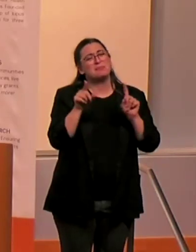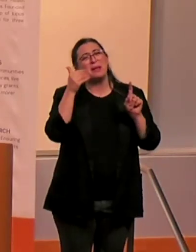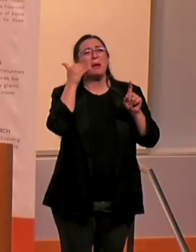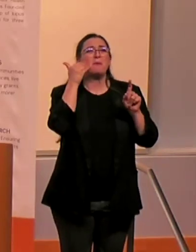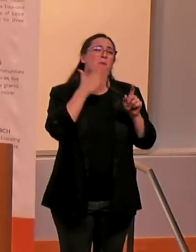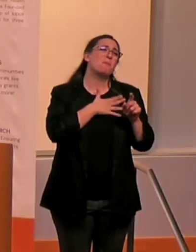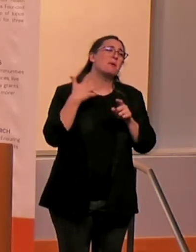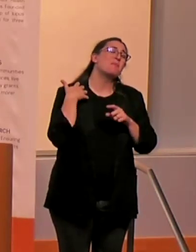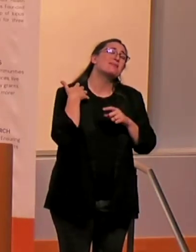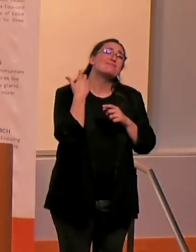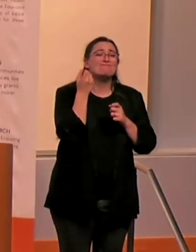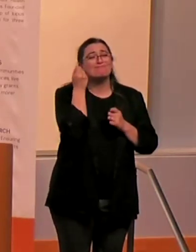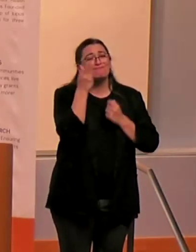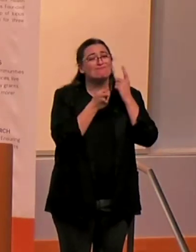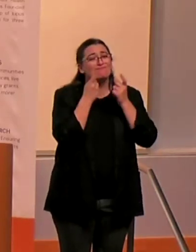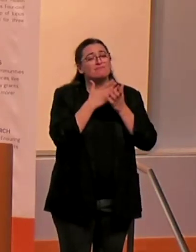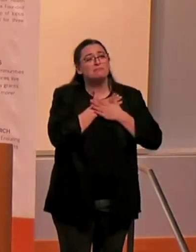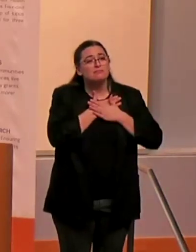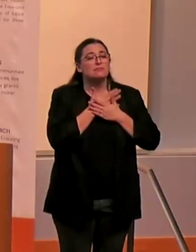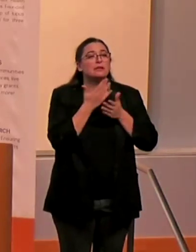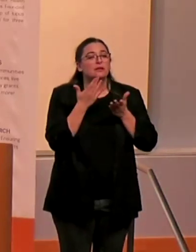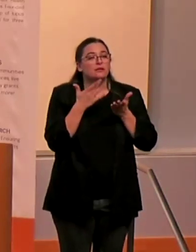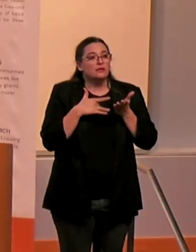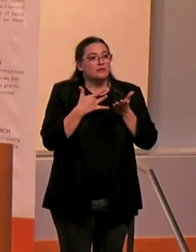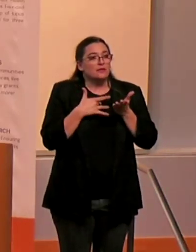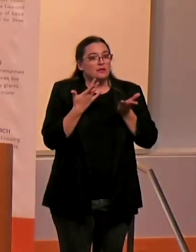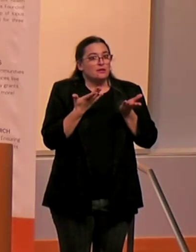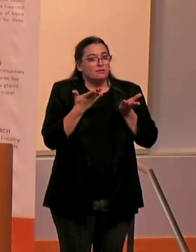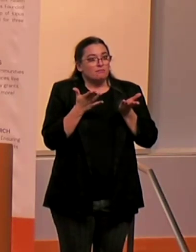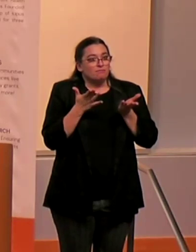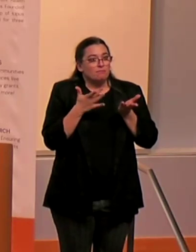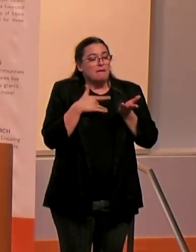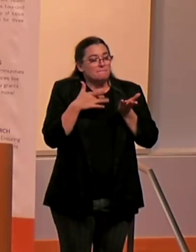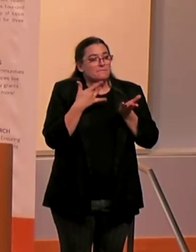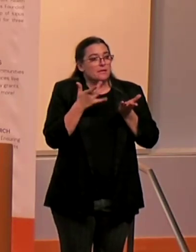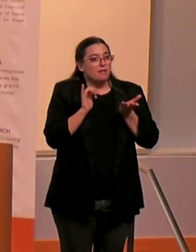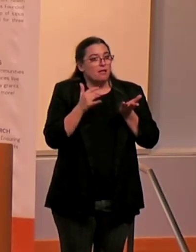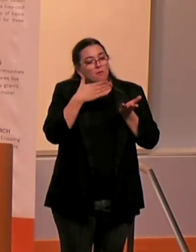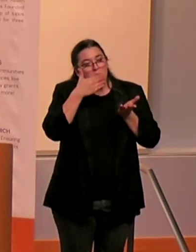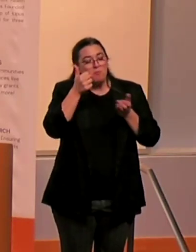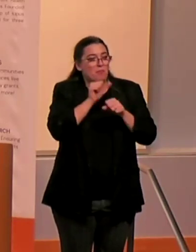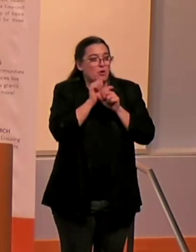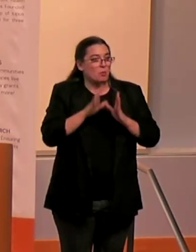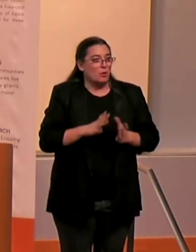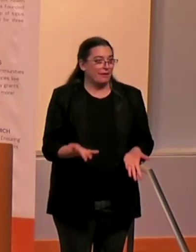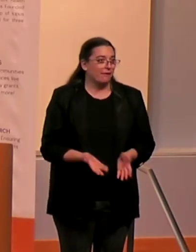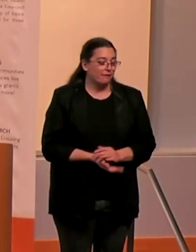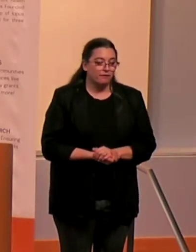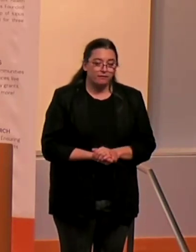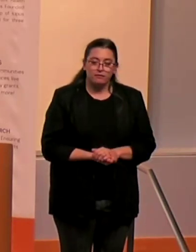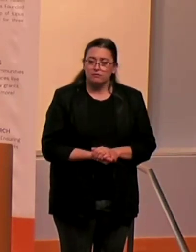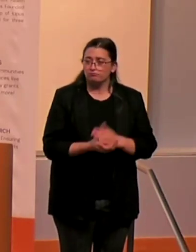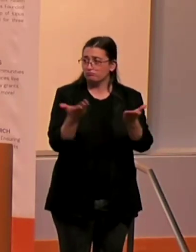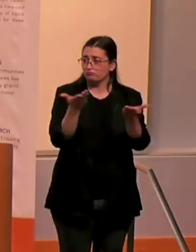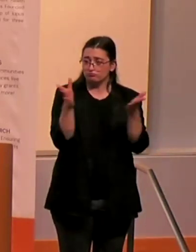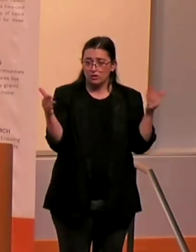other days, it makes you a much better employee or helper or worker. Yeah. Does anybody in the